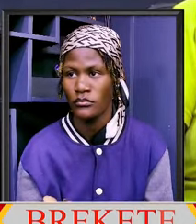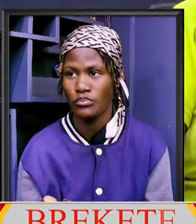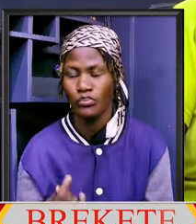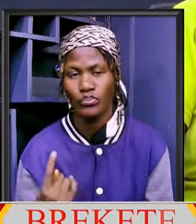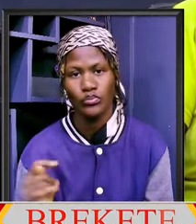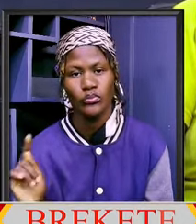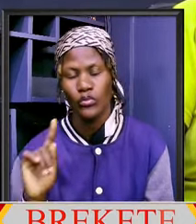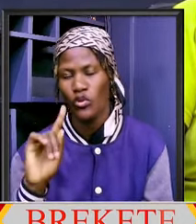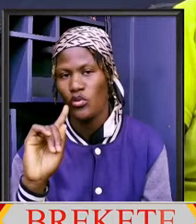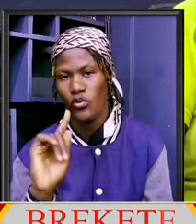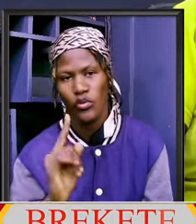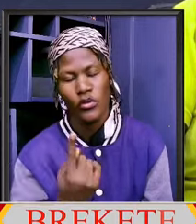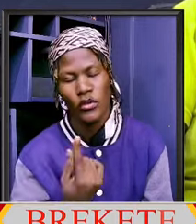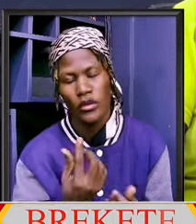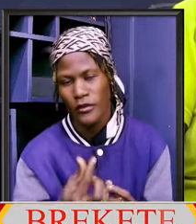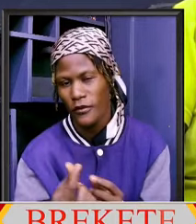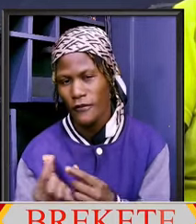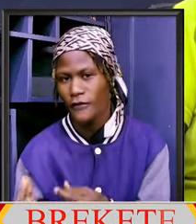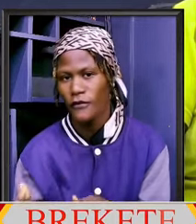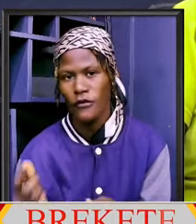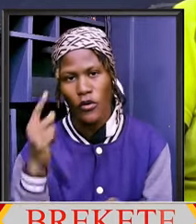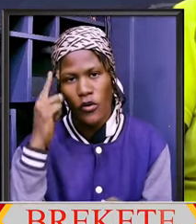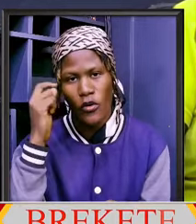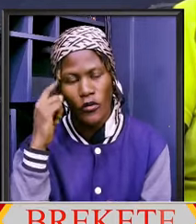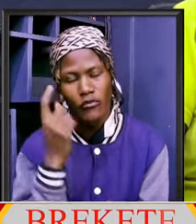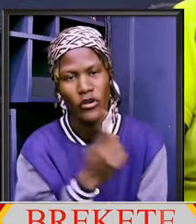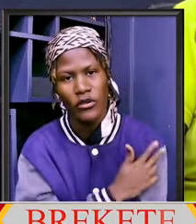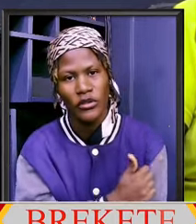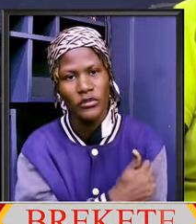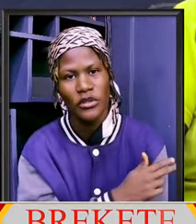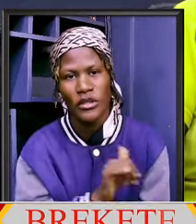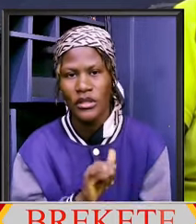The only few government hospitals where I trust.